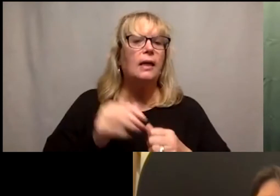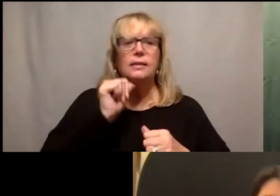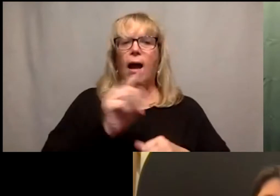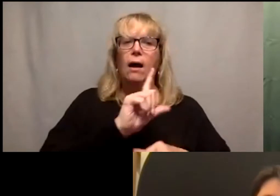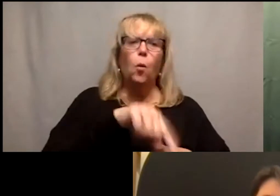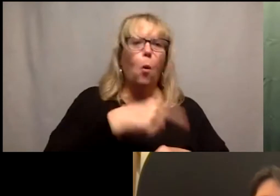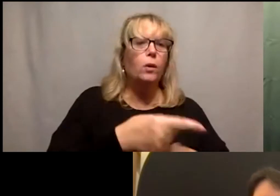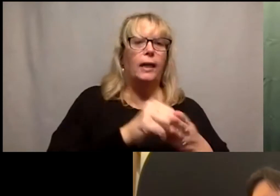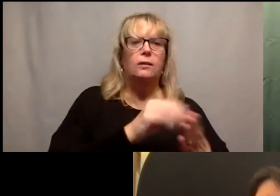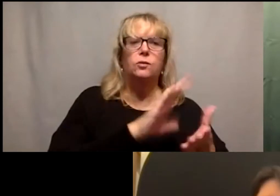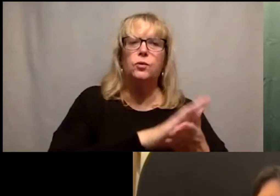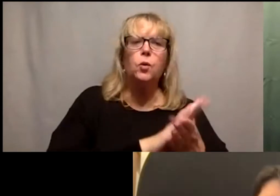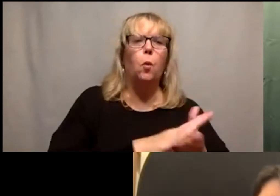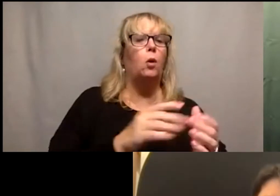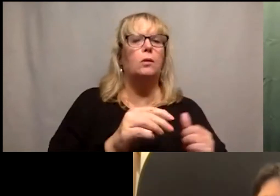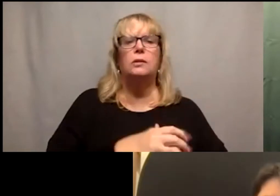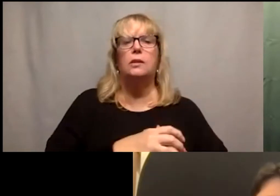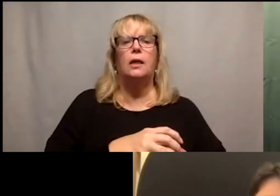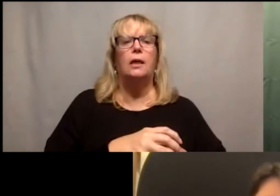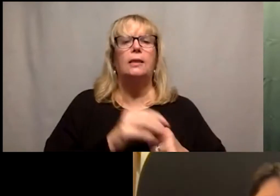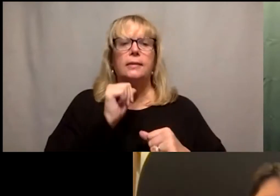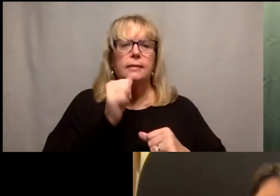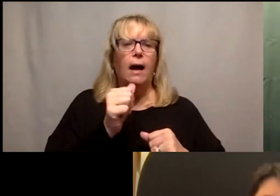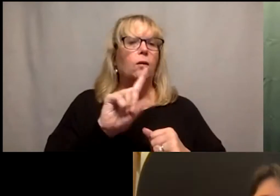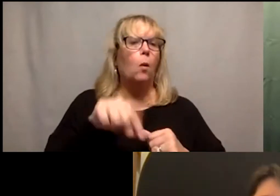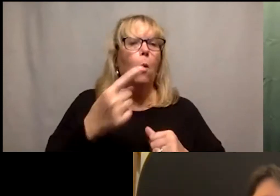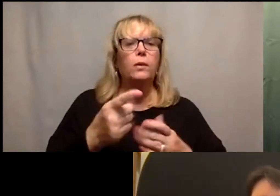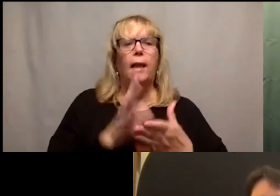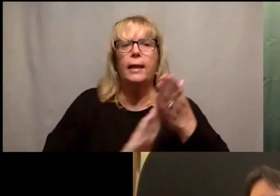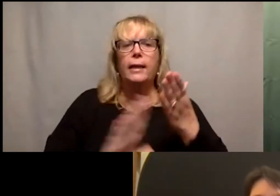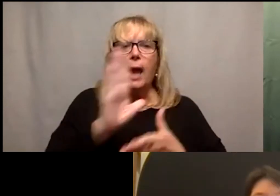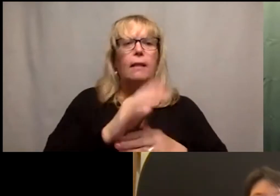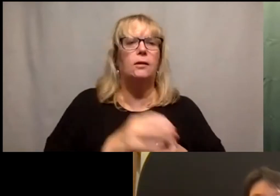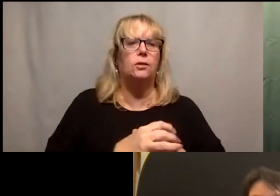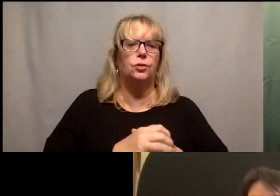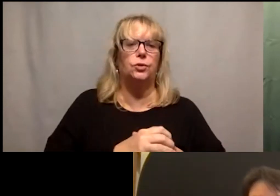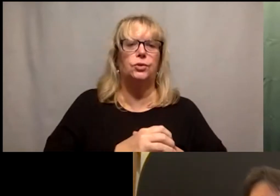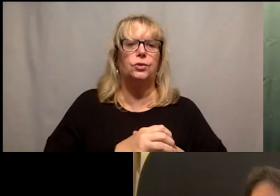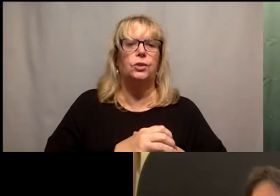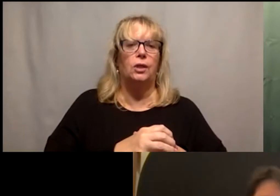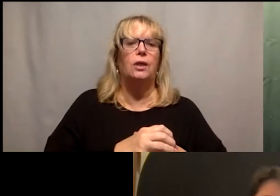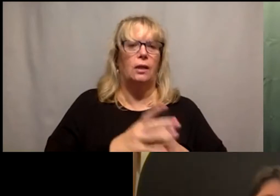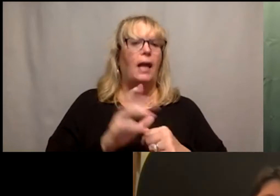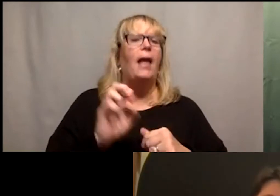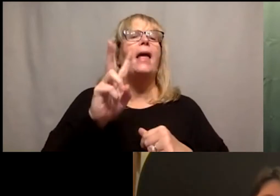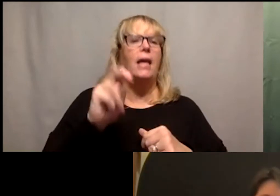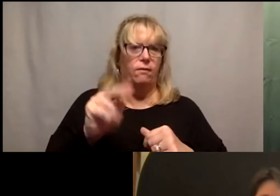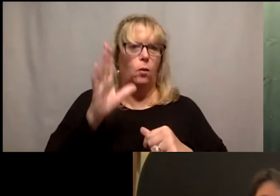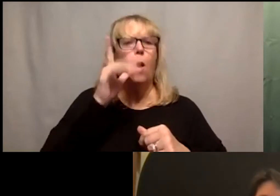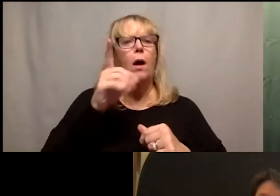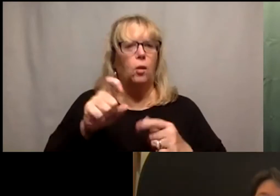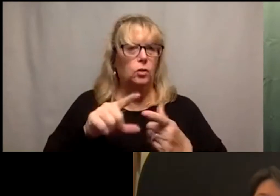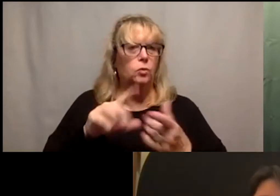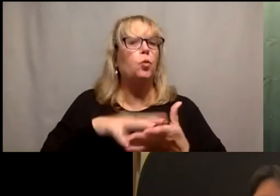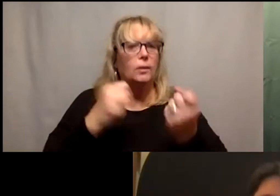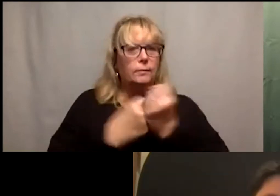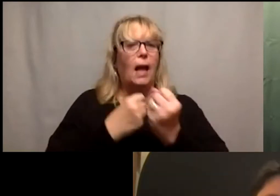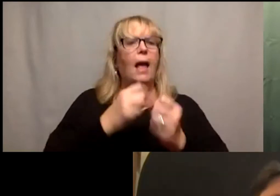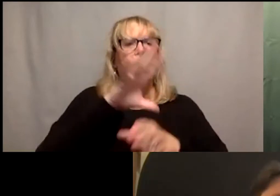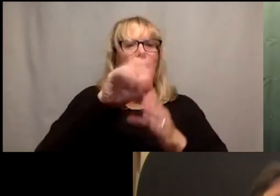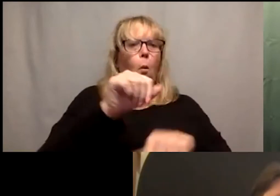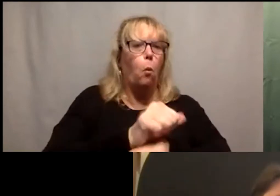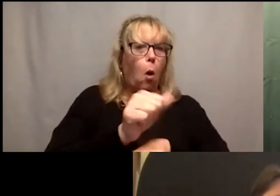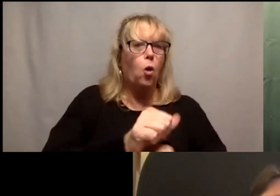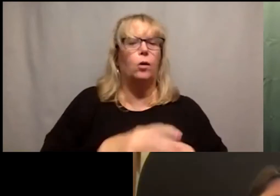It's not just, in college. It's going to be even at the workplace. It's going to even be within your own